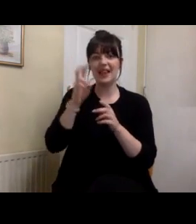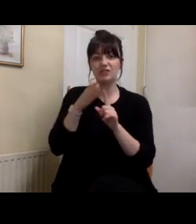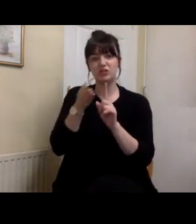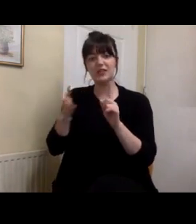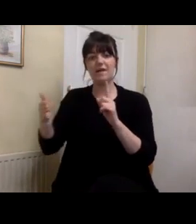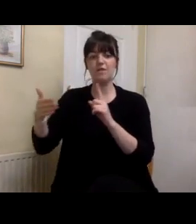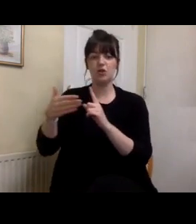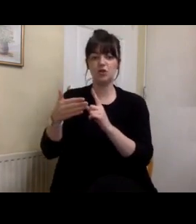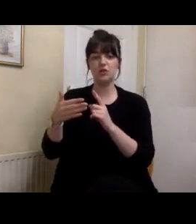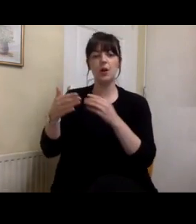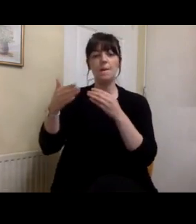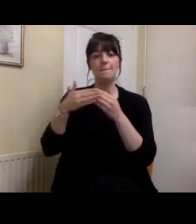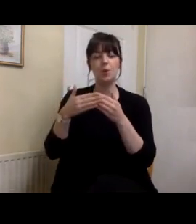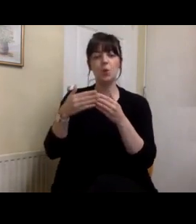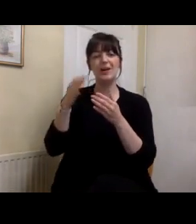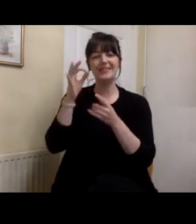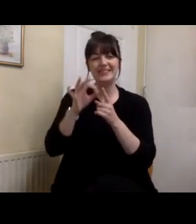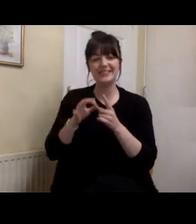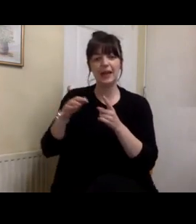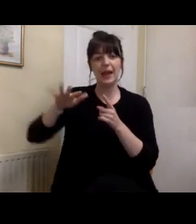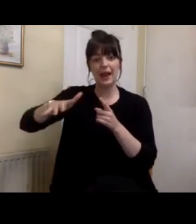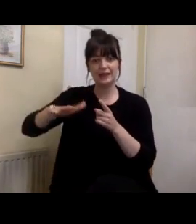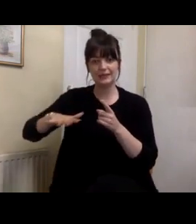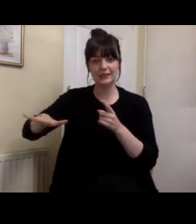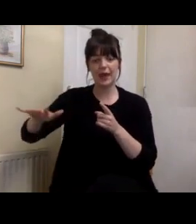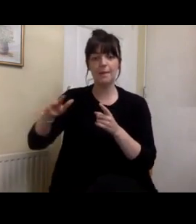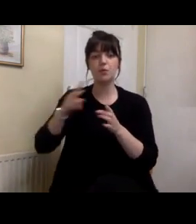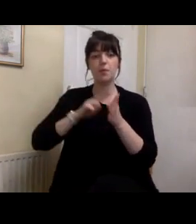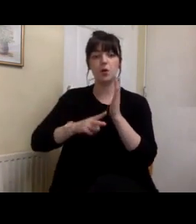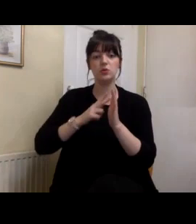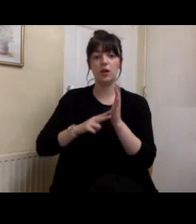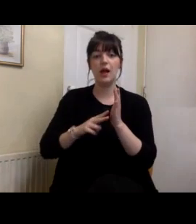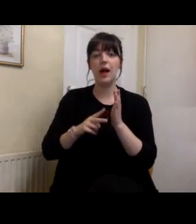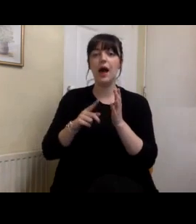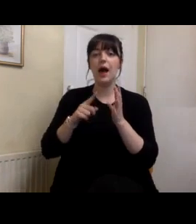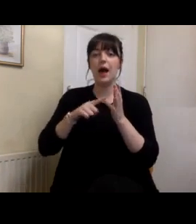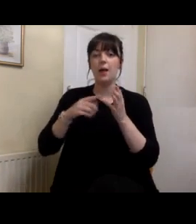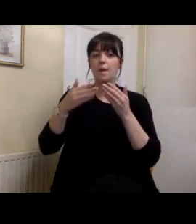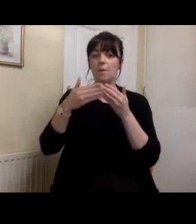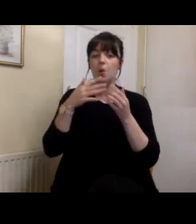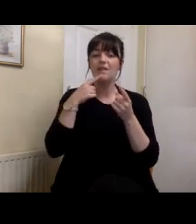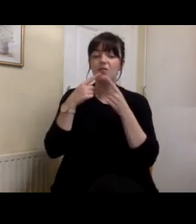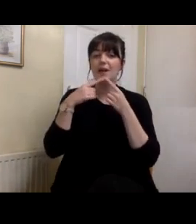proposals and further developed ecological mitigation measures.